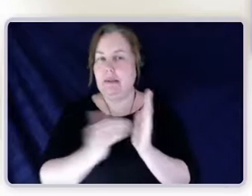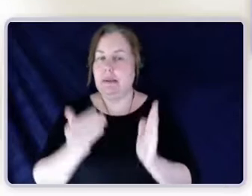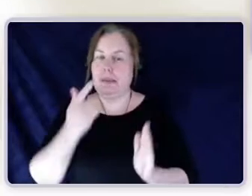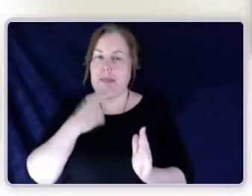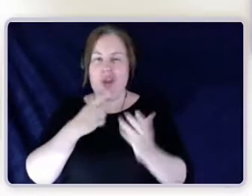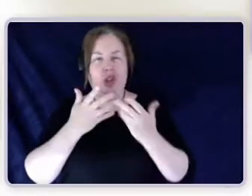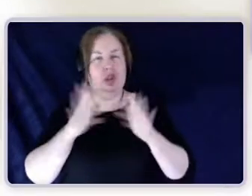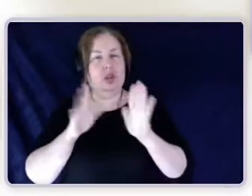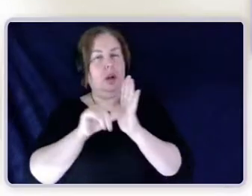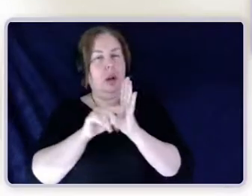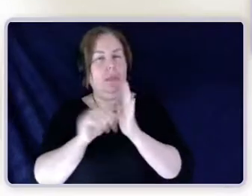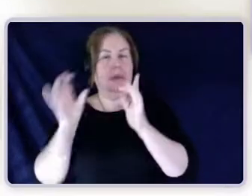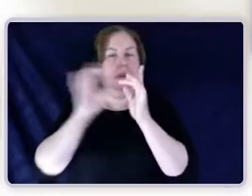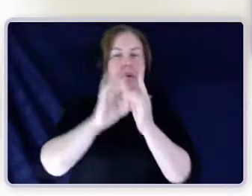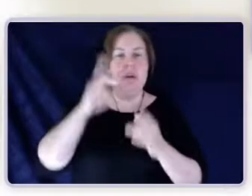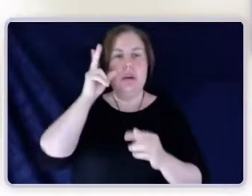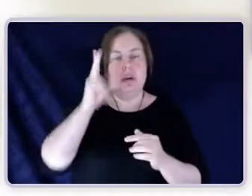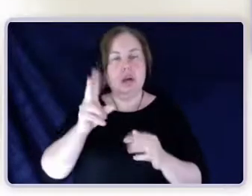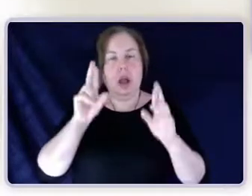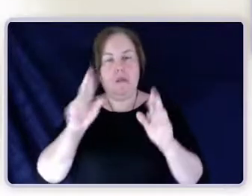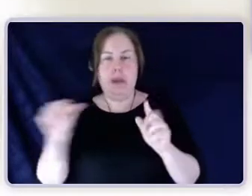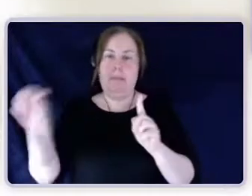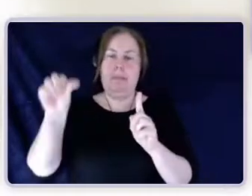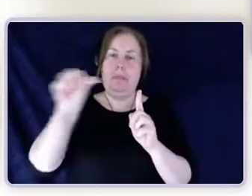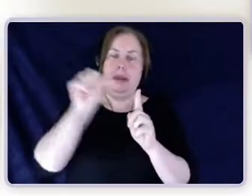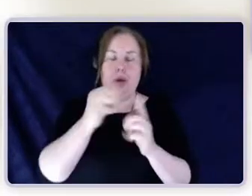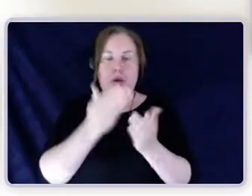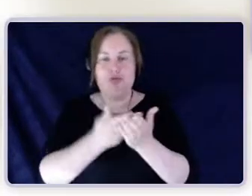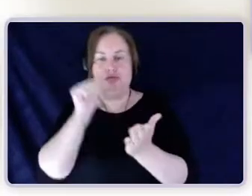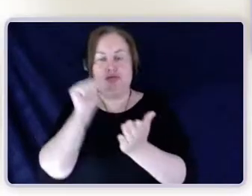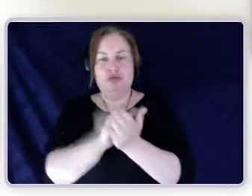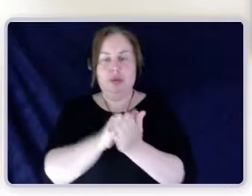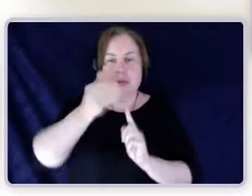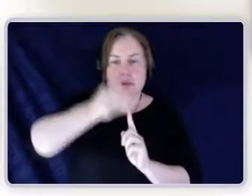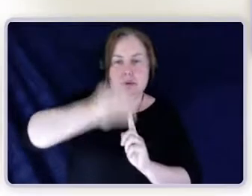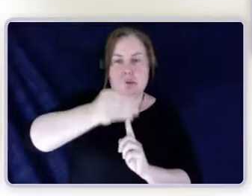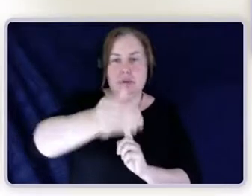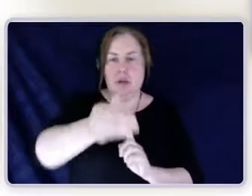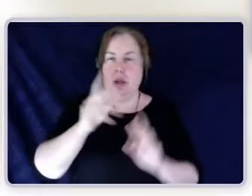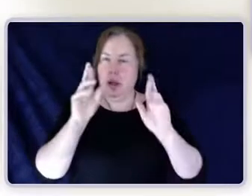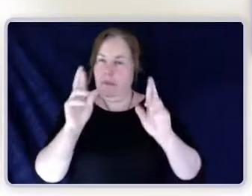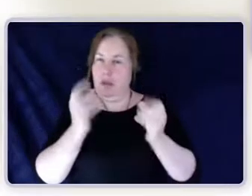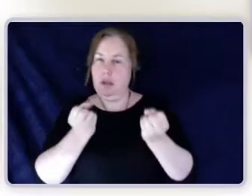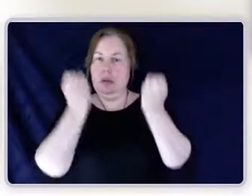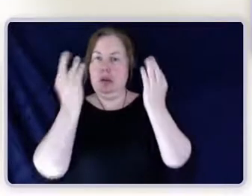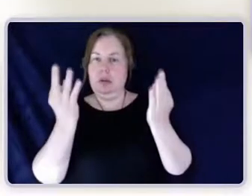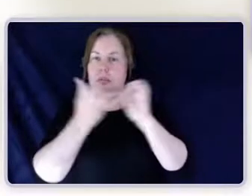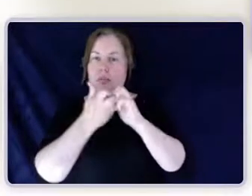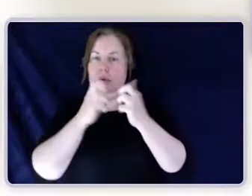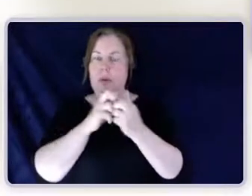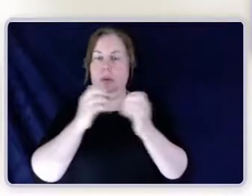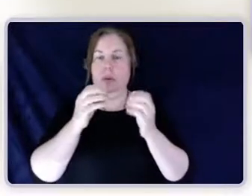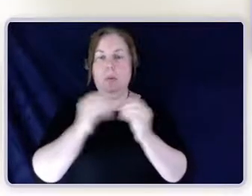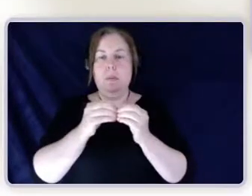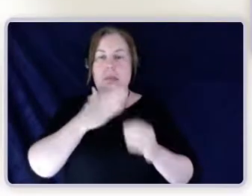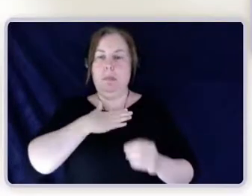track and there won't be any problems with my connection. If I do, I think I just need to disappear from the video